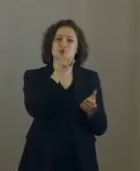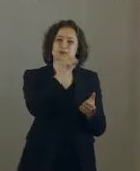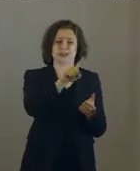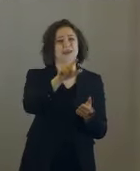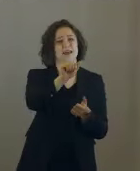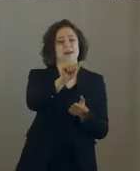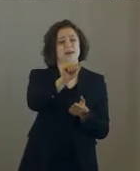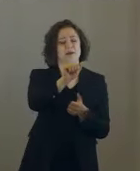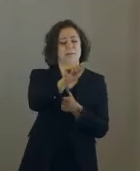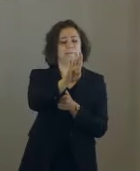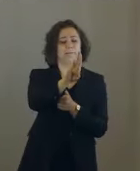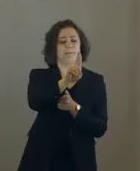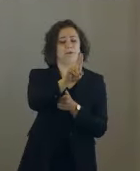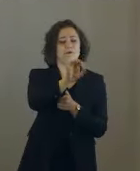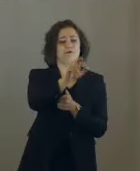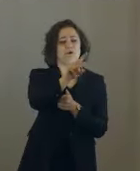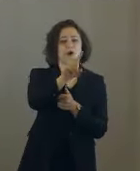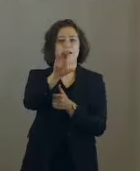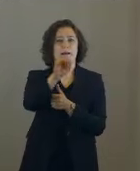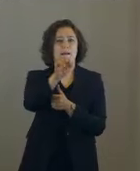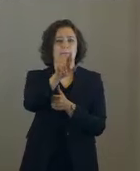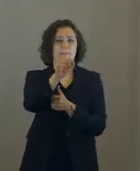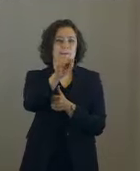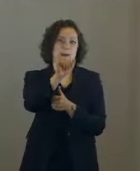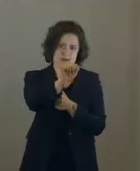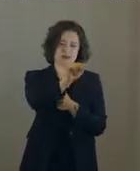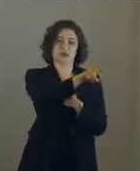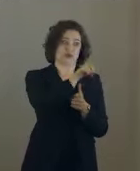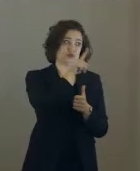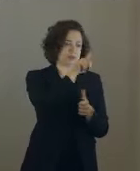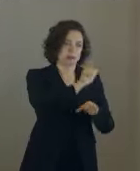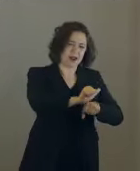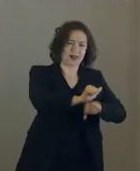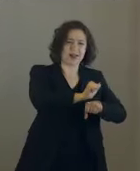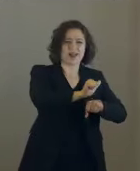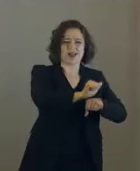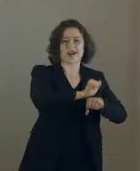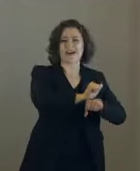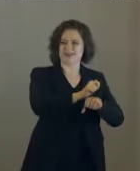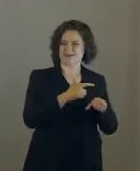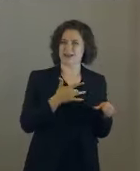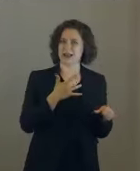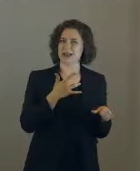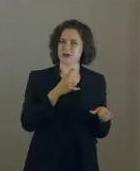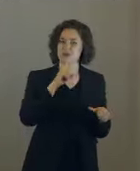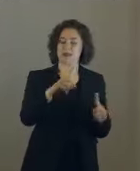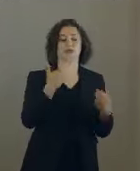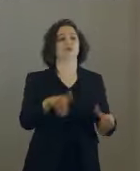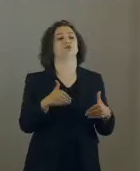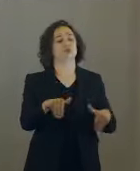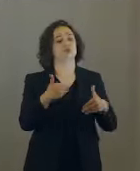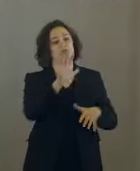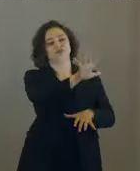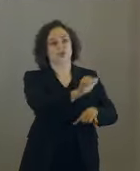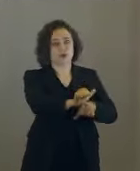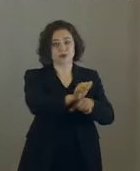bringing charges. You certainly have one that you have now, and there's, I think, a couple more on their way. So we